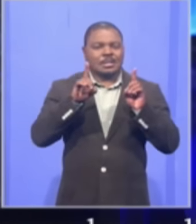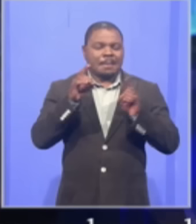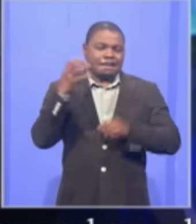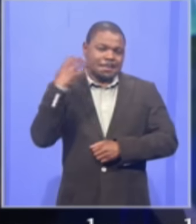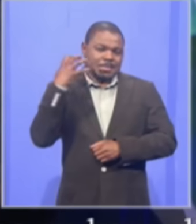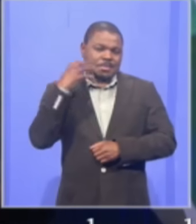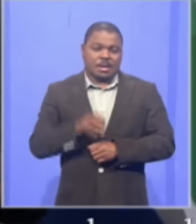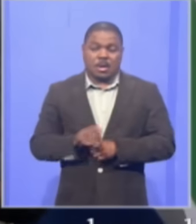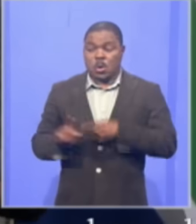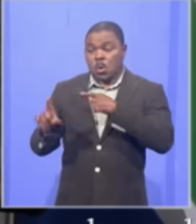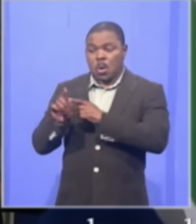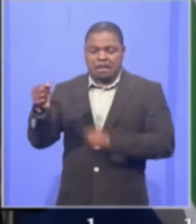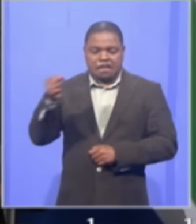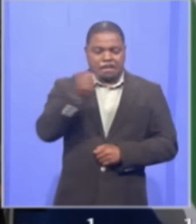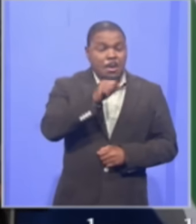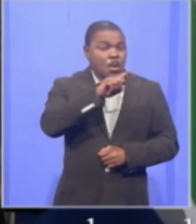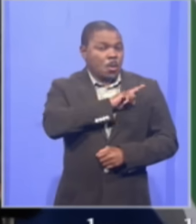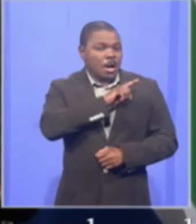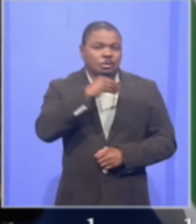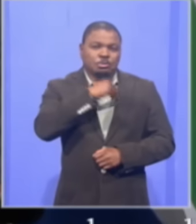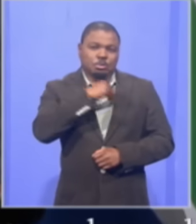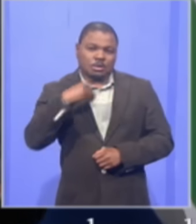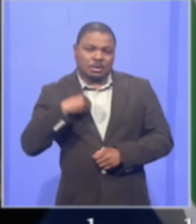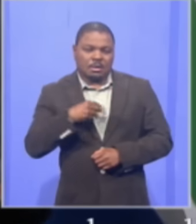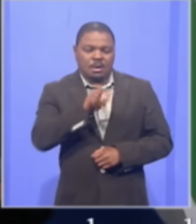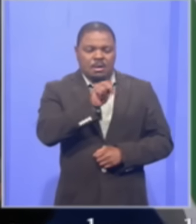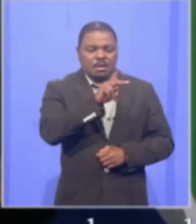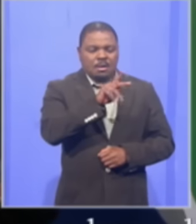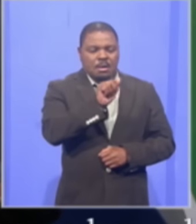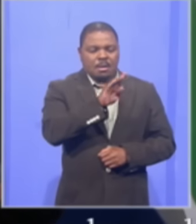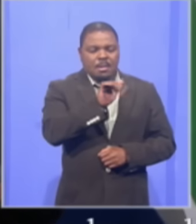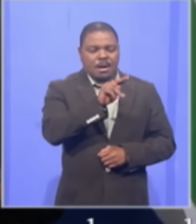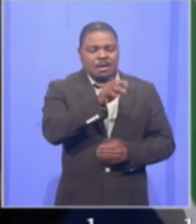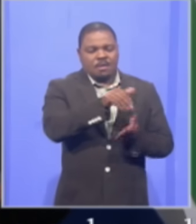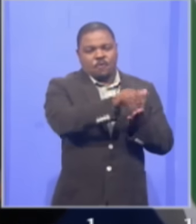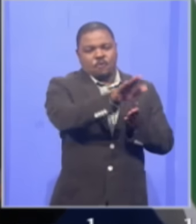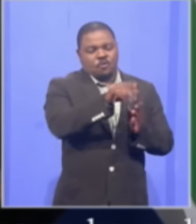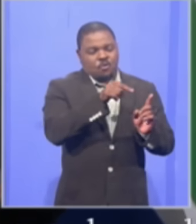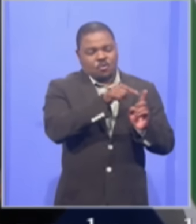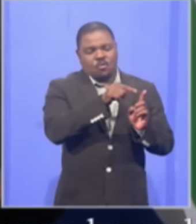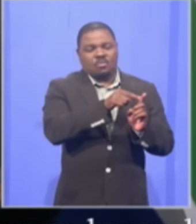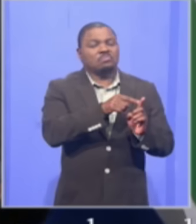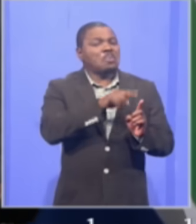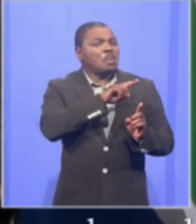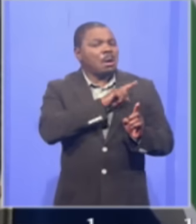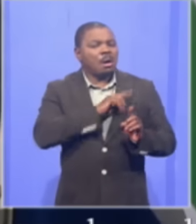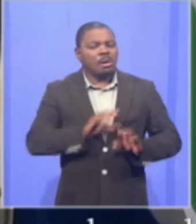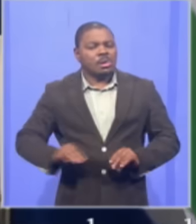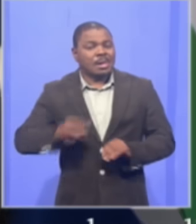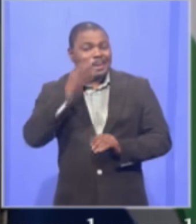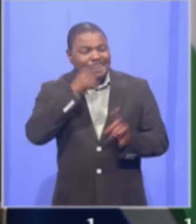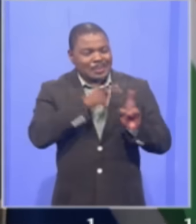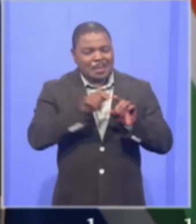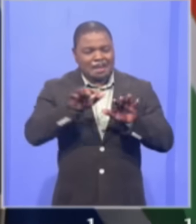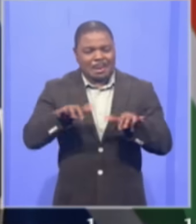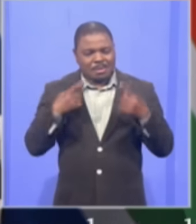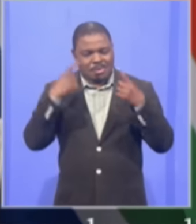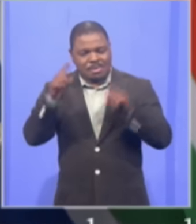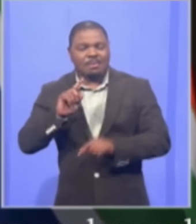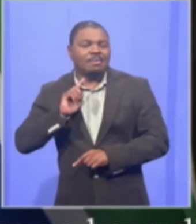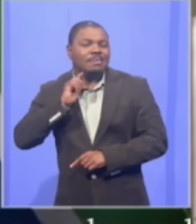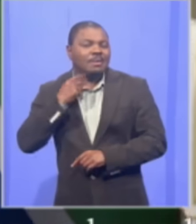Manamela o thontswe ka mora ho tloswa hangaka Nobuhle Nkabane maemong a ba letona ka mora menyenyetsi ya hore ha bua nnete parlamenteng